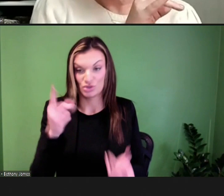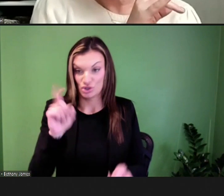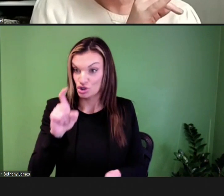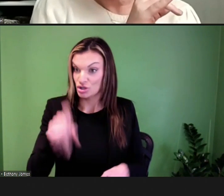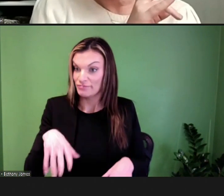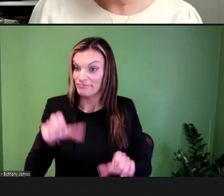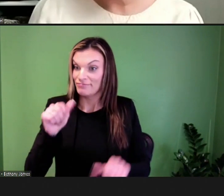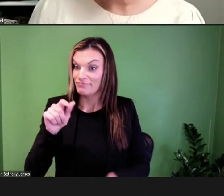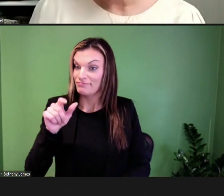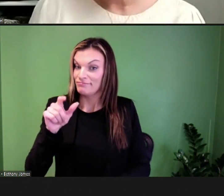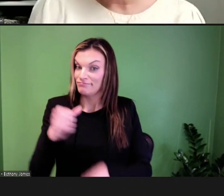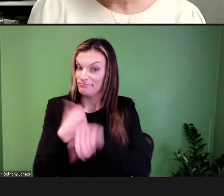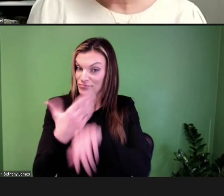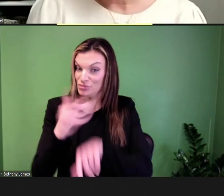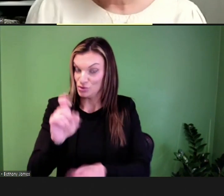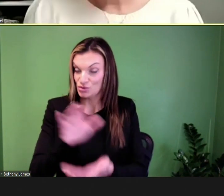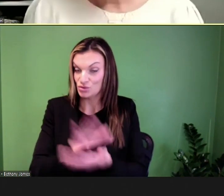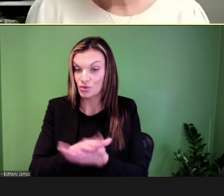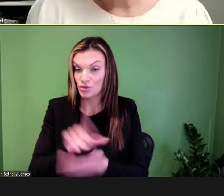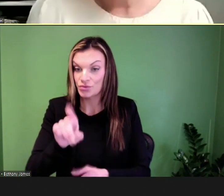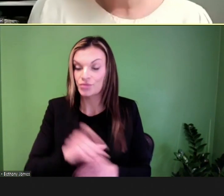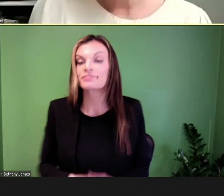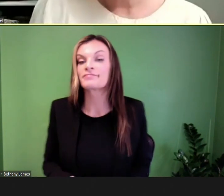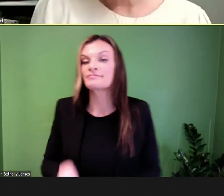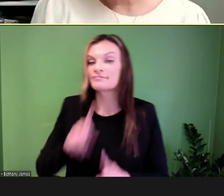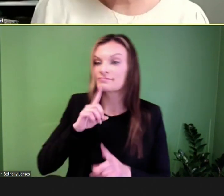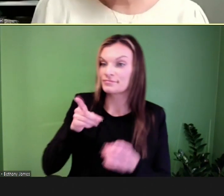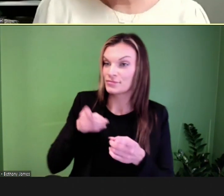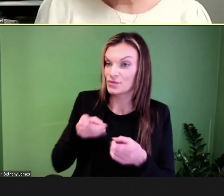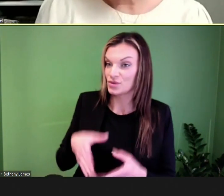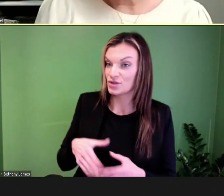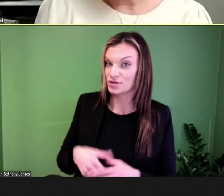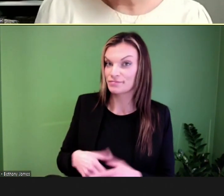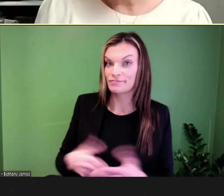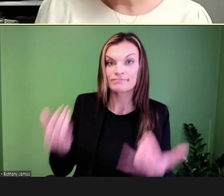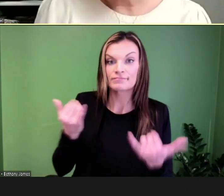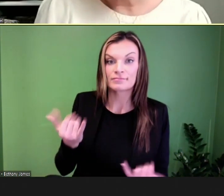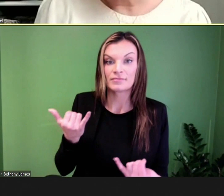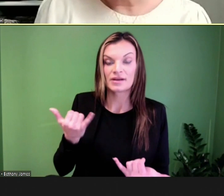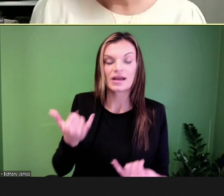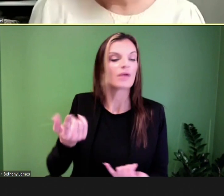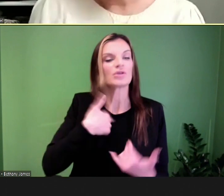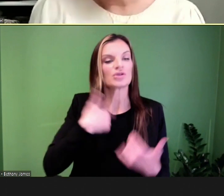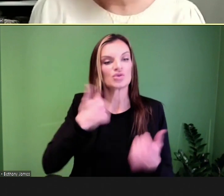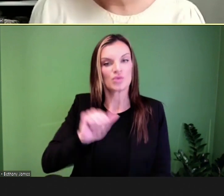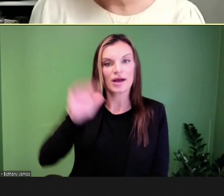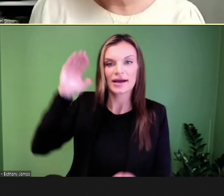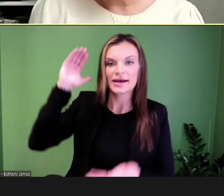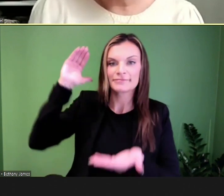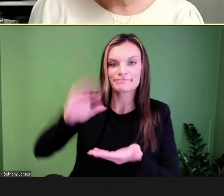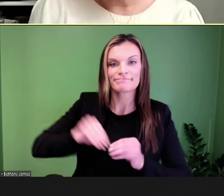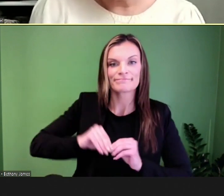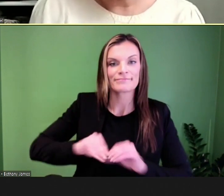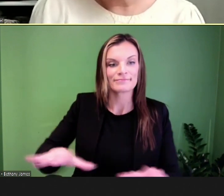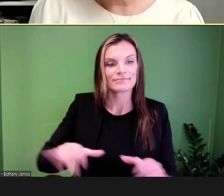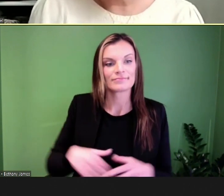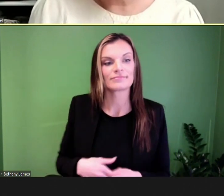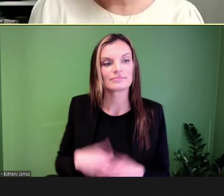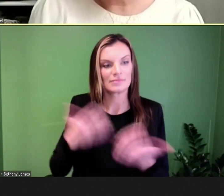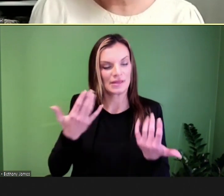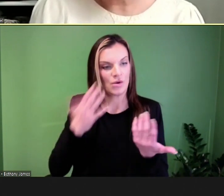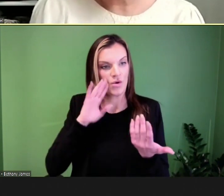address that? Given all of the mitigation measures that we know, and layering those